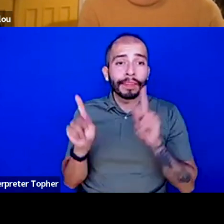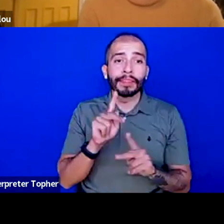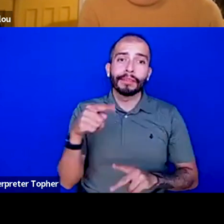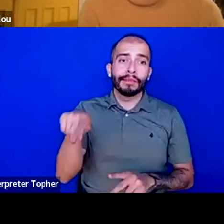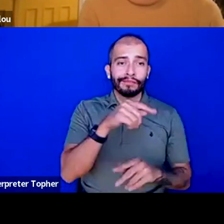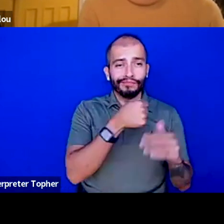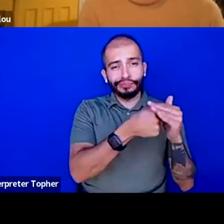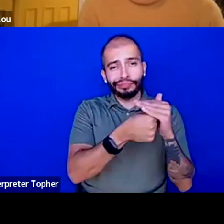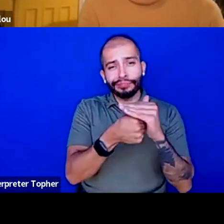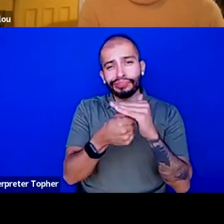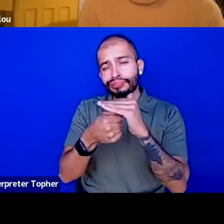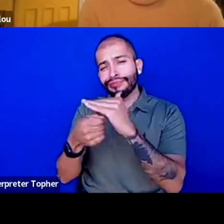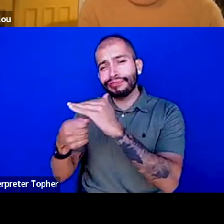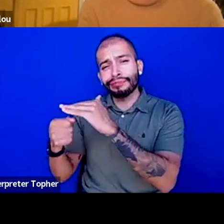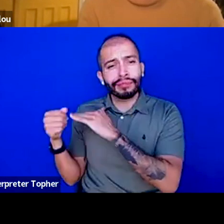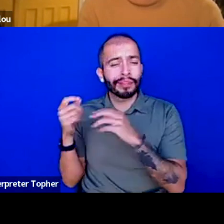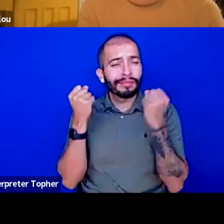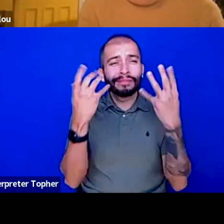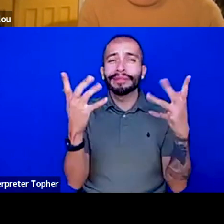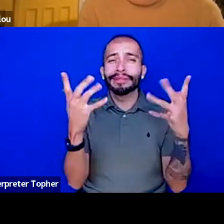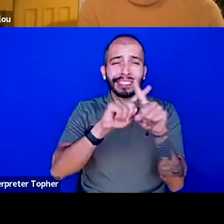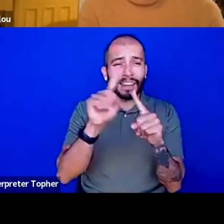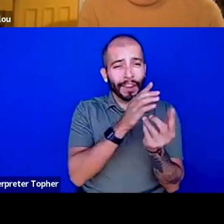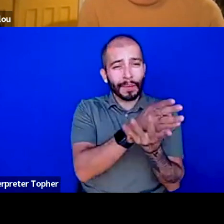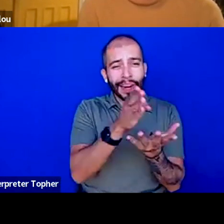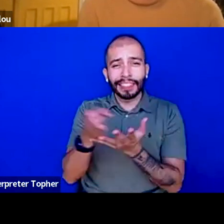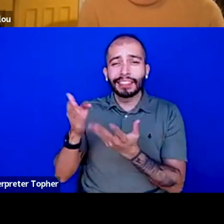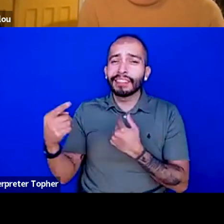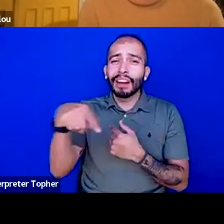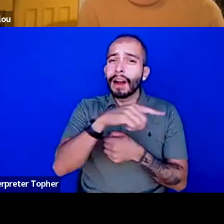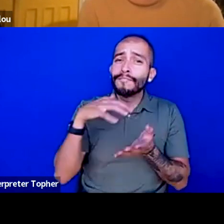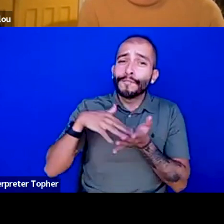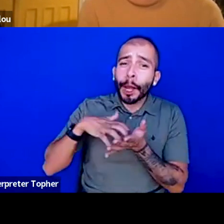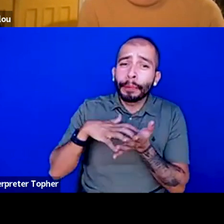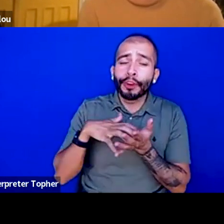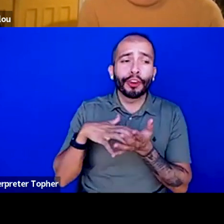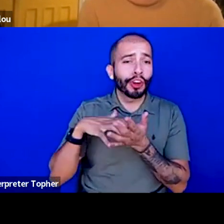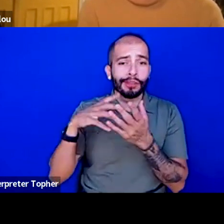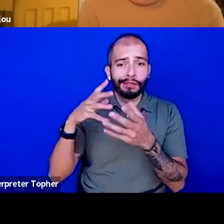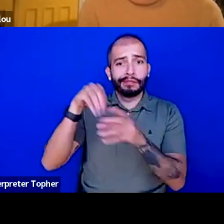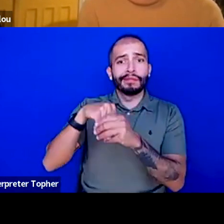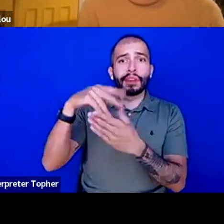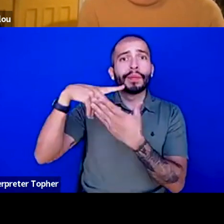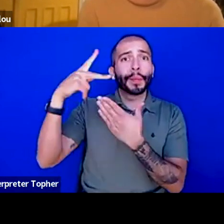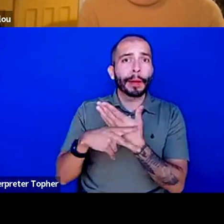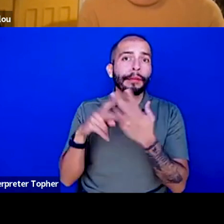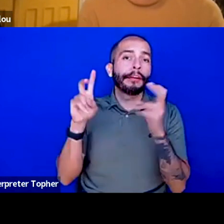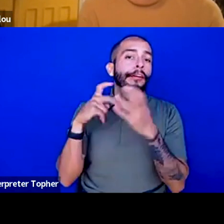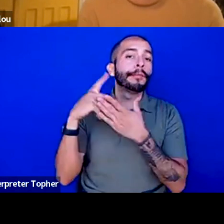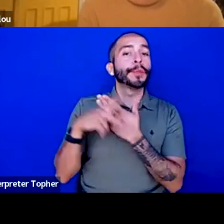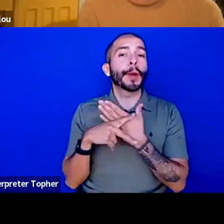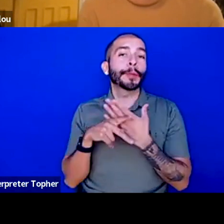program because people who are incarcerated are being leased out, their labor is being extracted, and they had